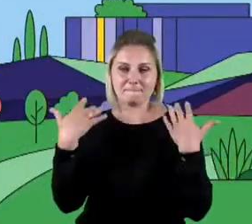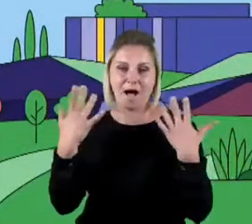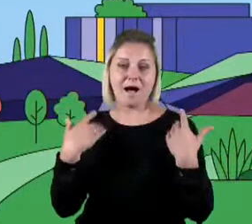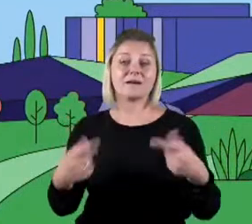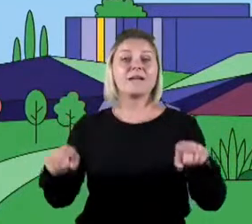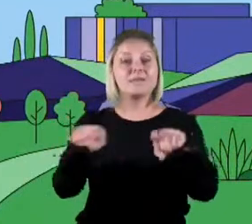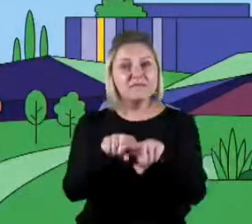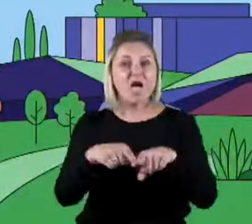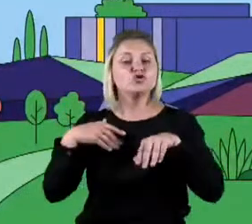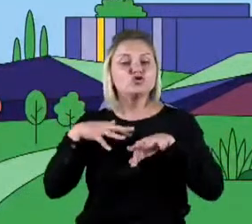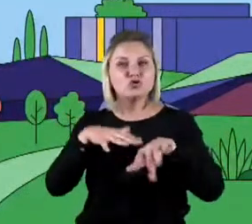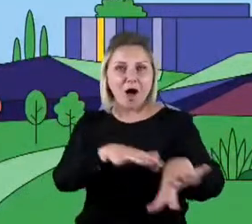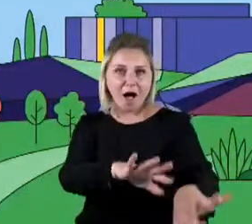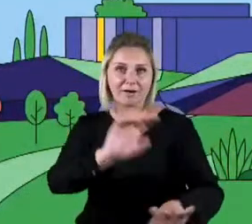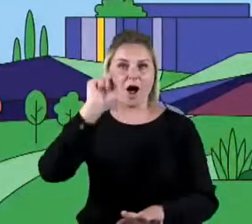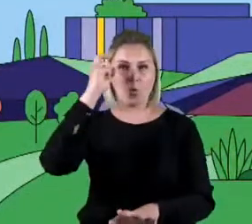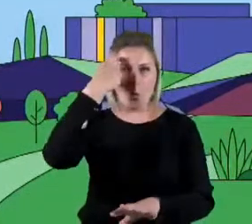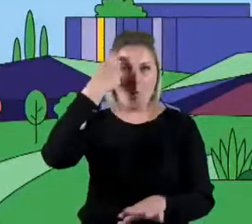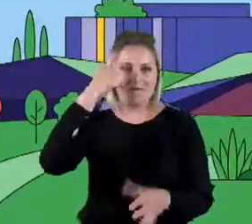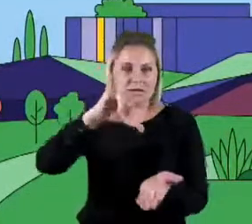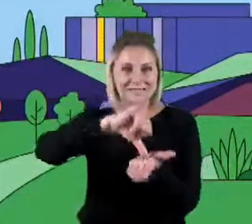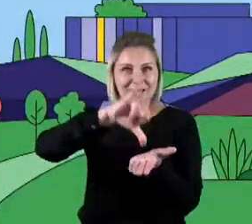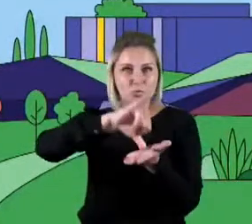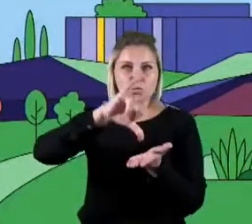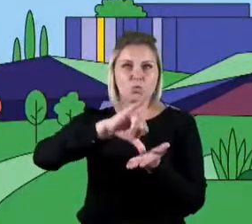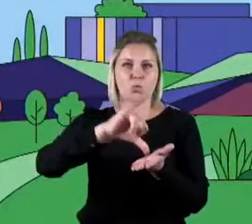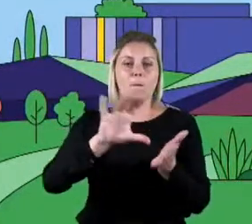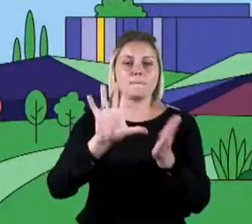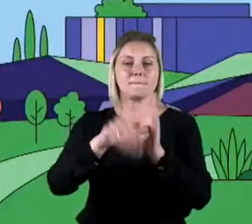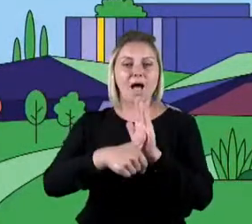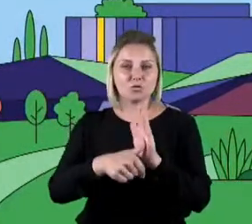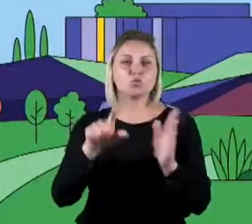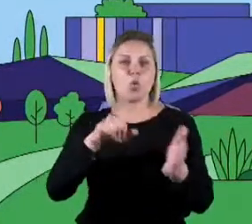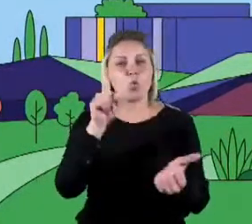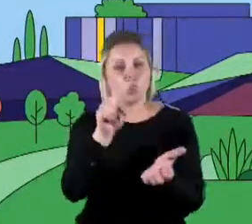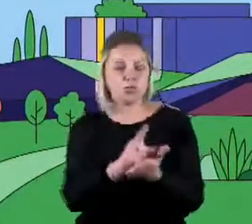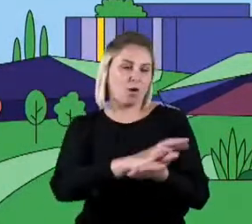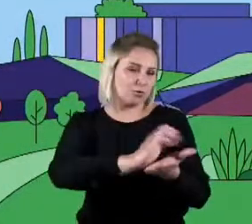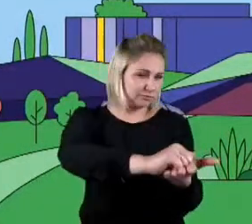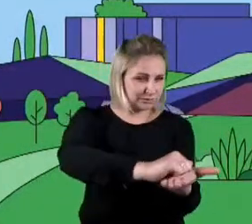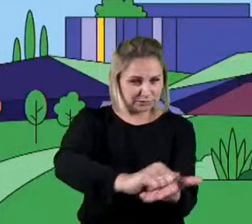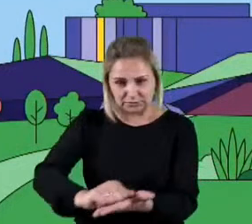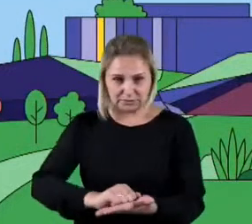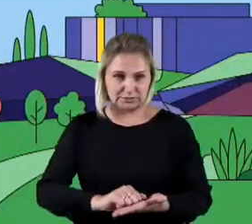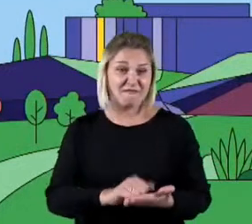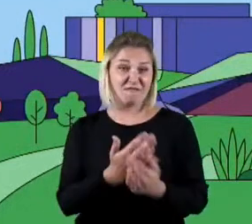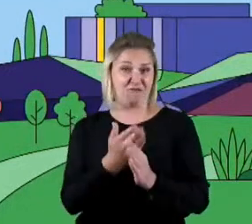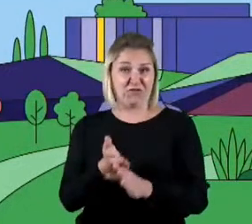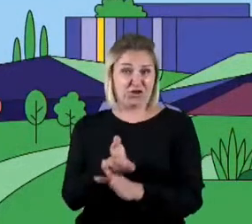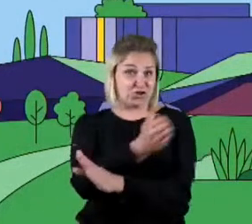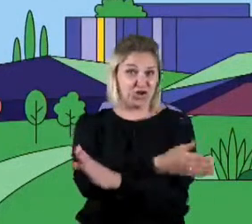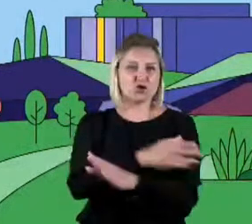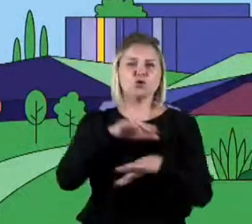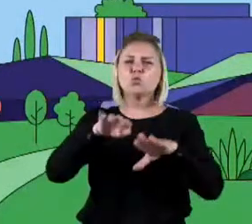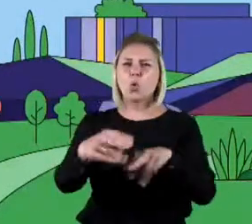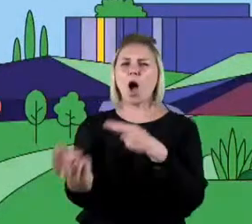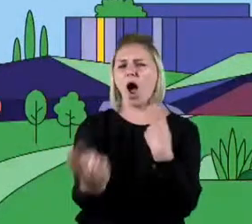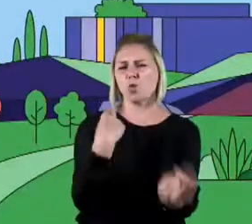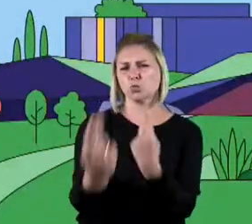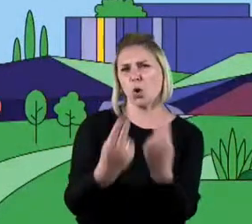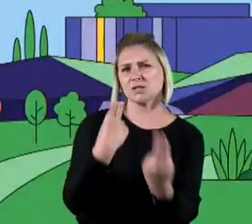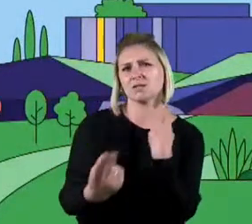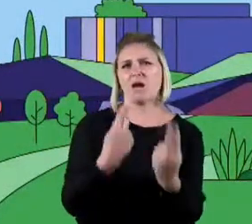gaining back the river Medellin. This is the main river going through the city center. Previously, there